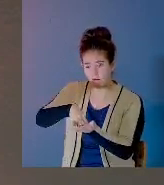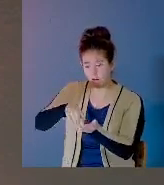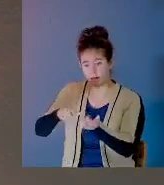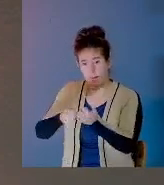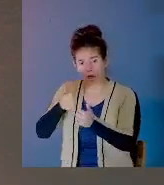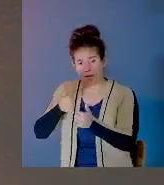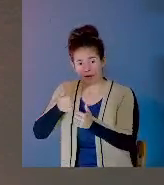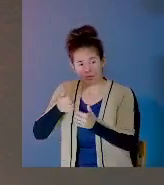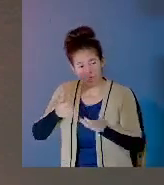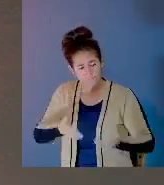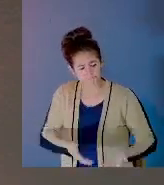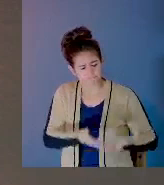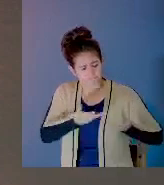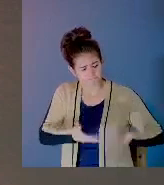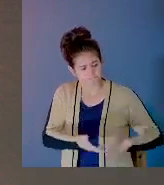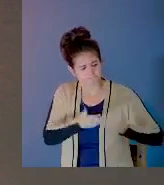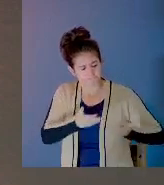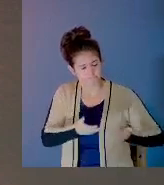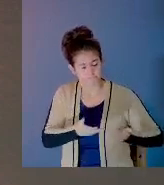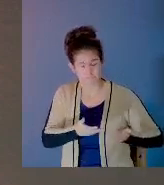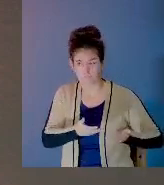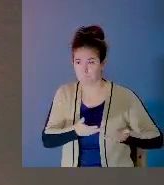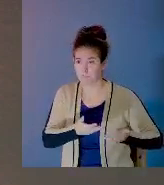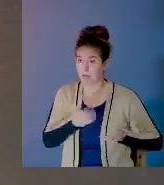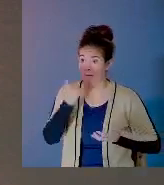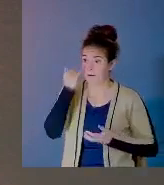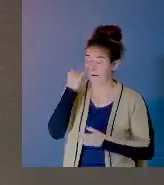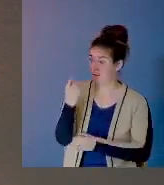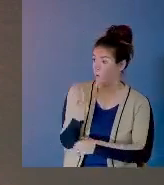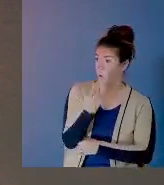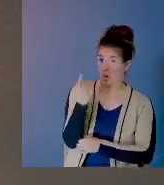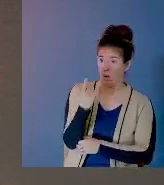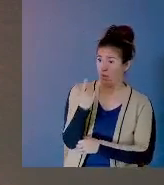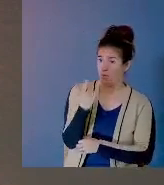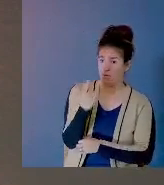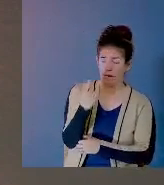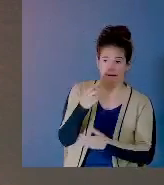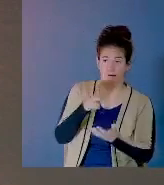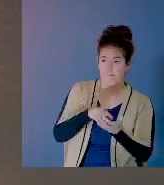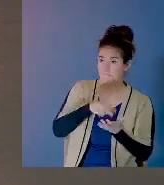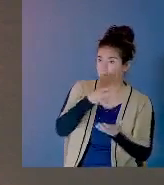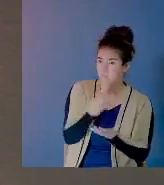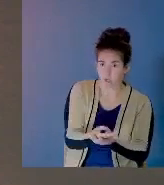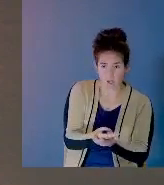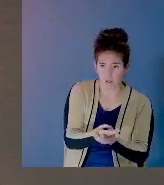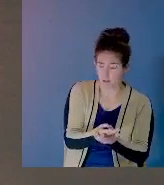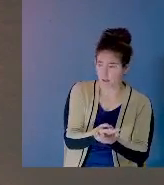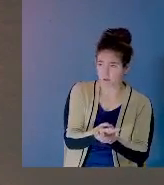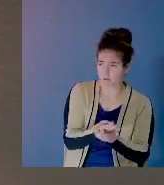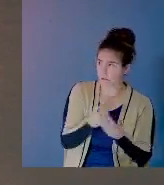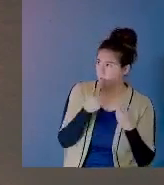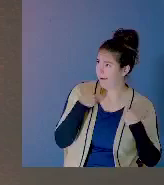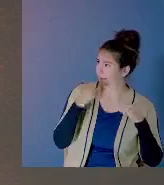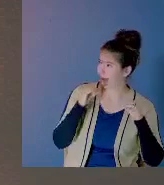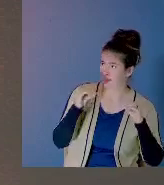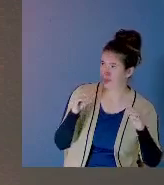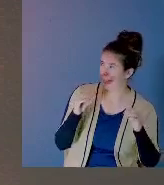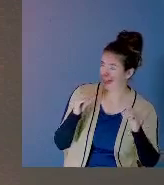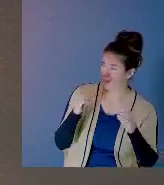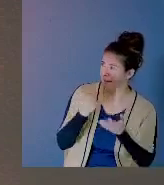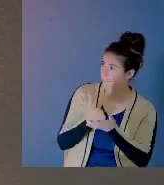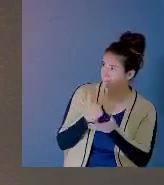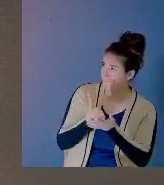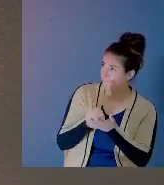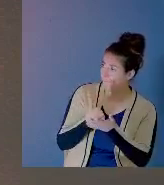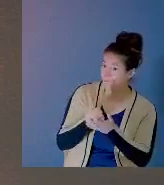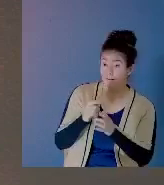is alone when he falleth, for he hath not another to help him up. Again, if two lie